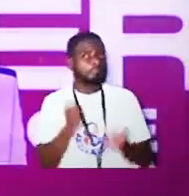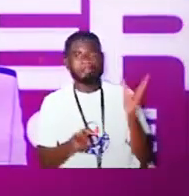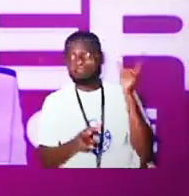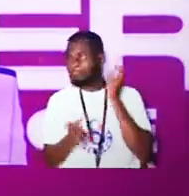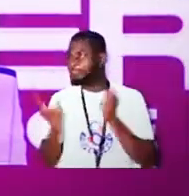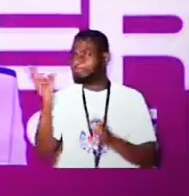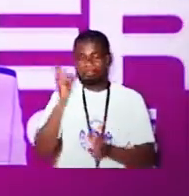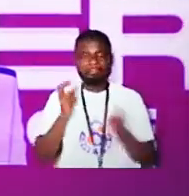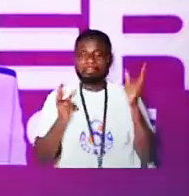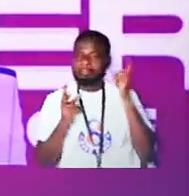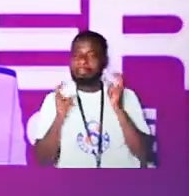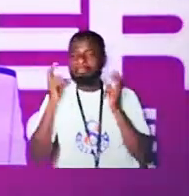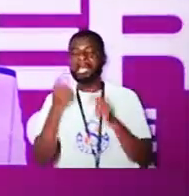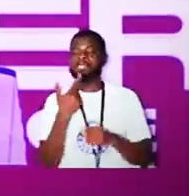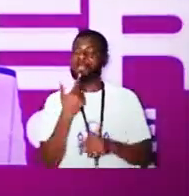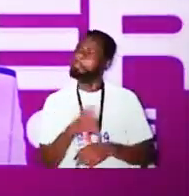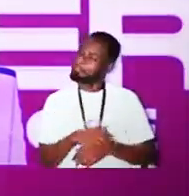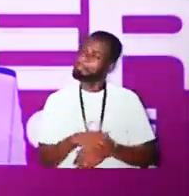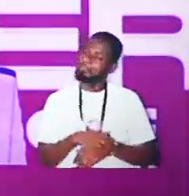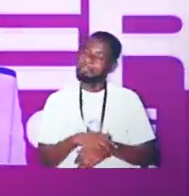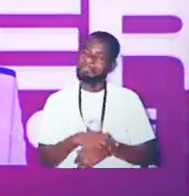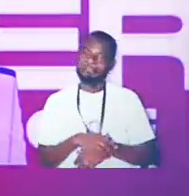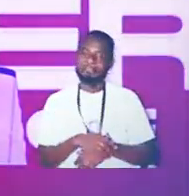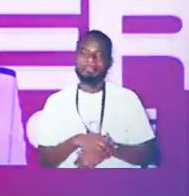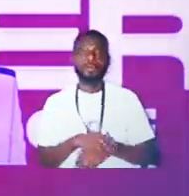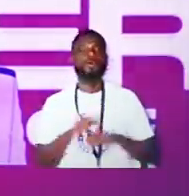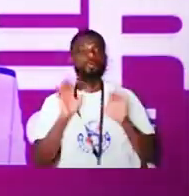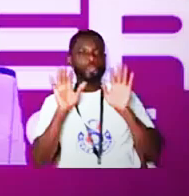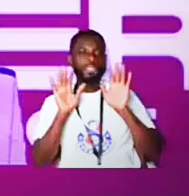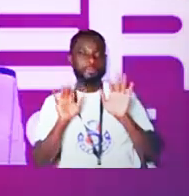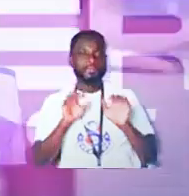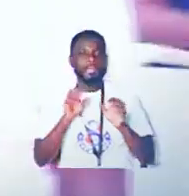How many of you heard of e-levy?